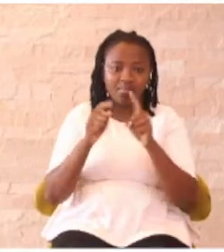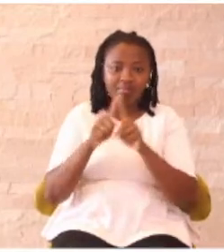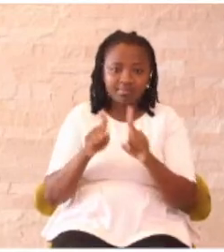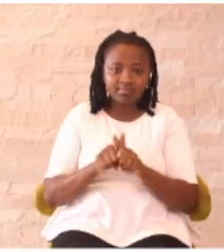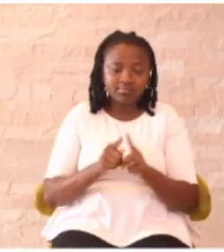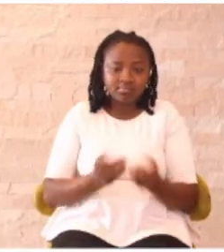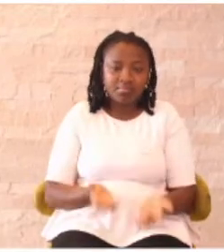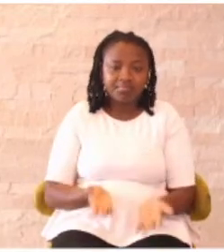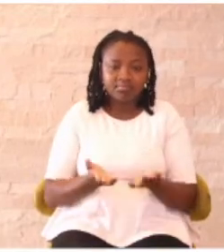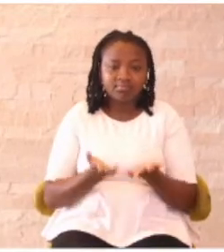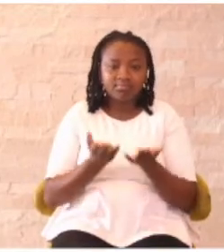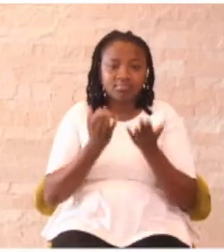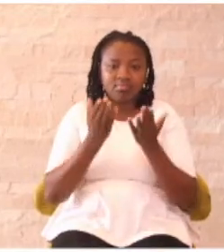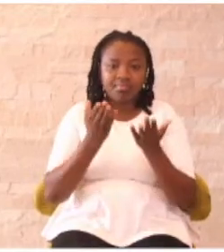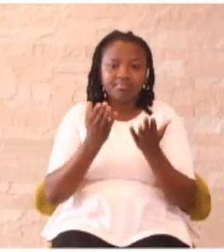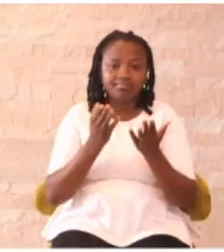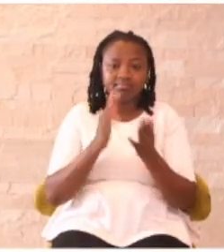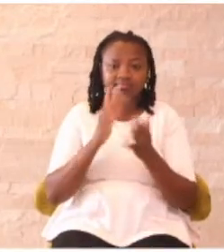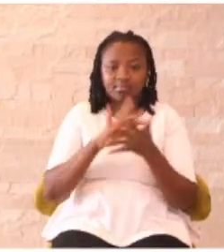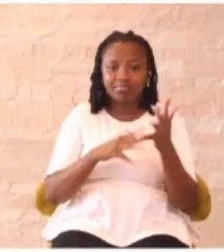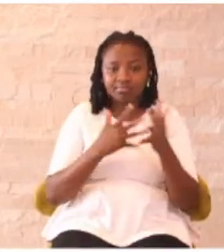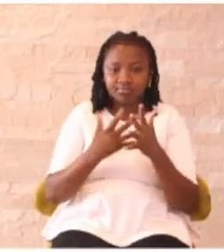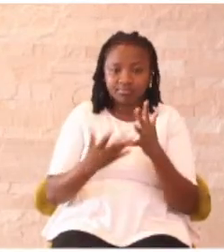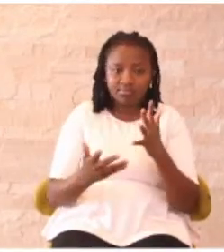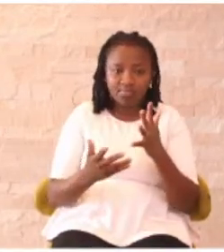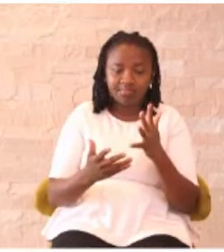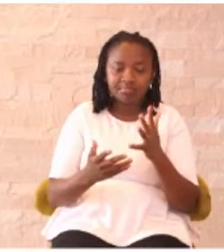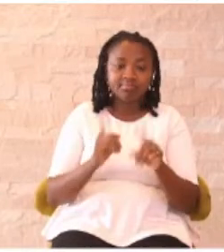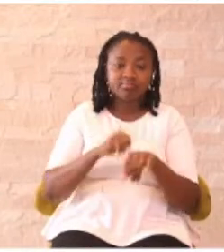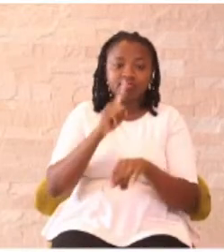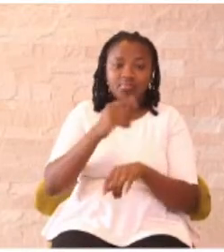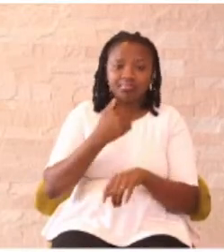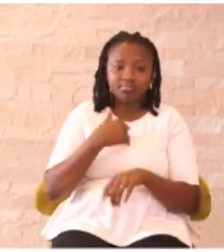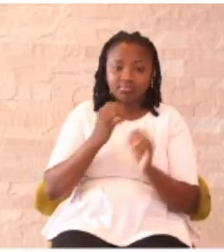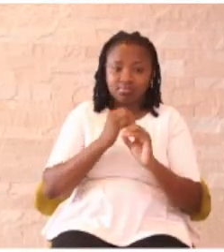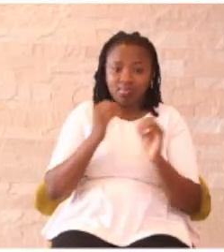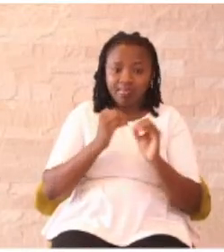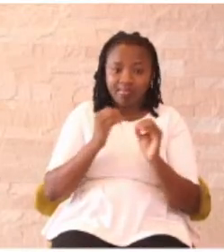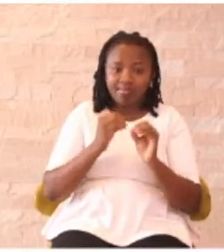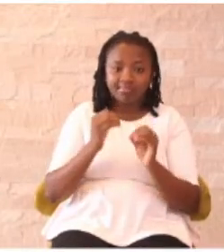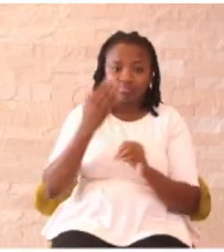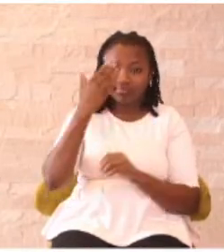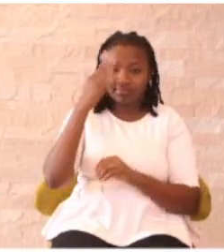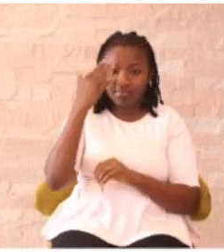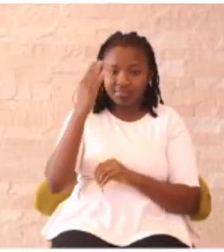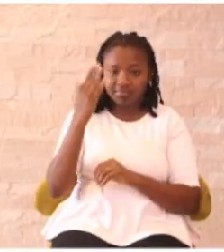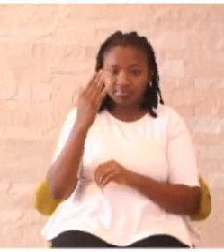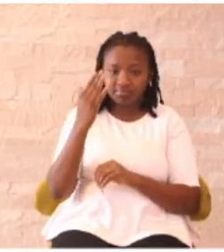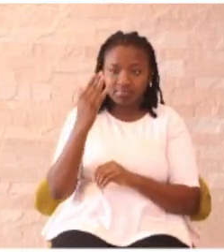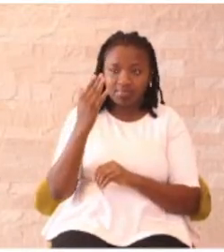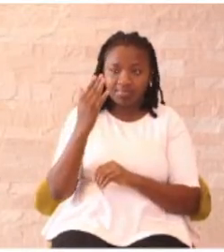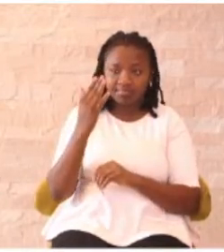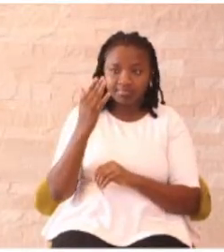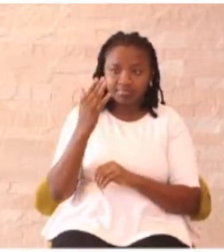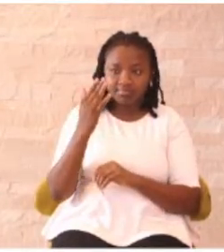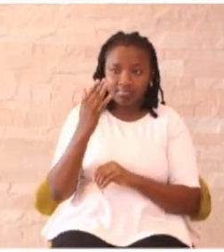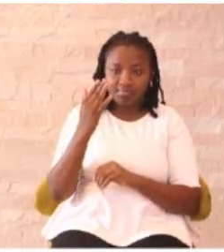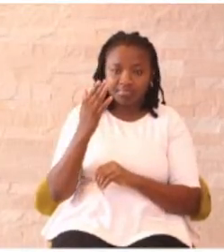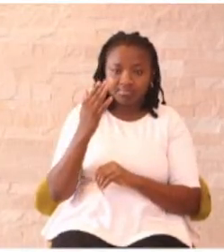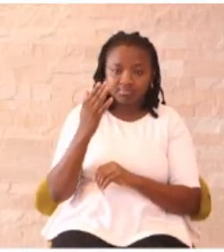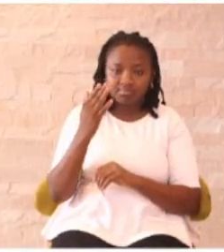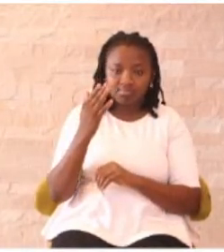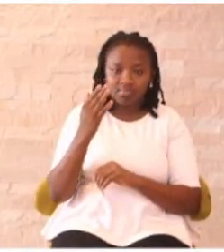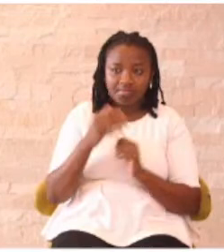the networking. Lack of awareness contributing the lion's share,